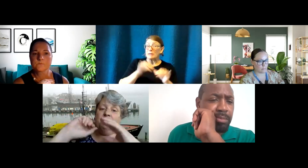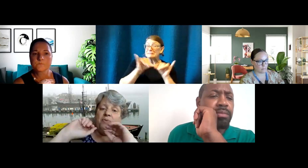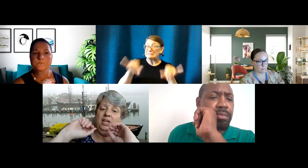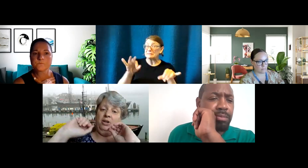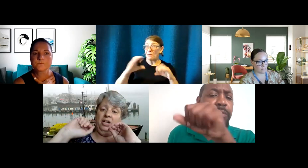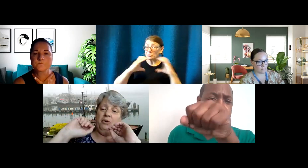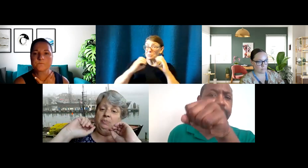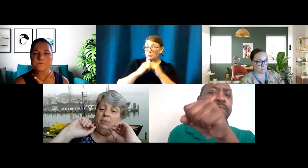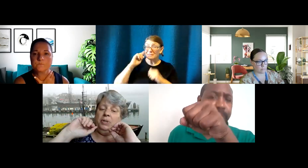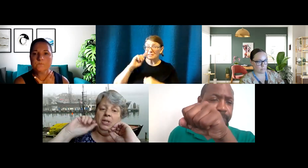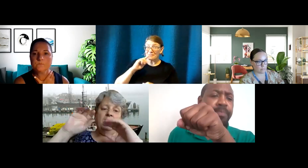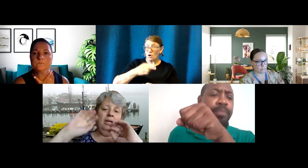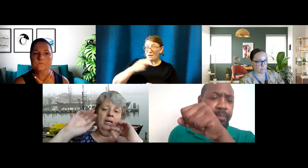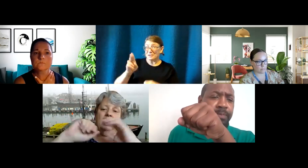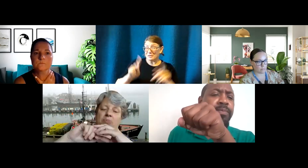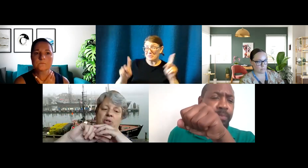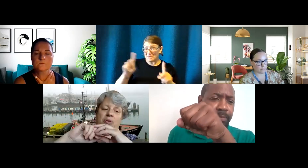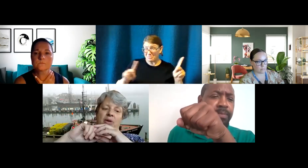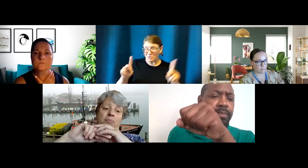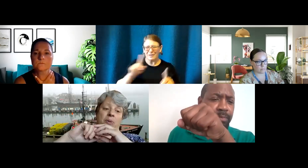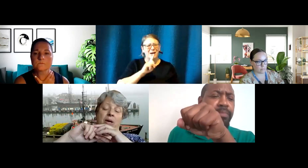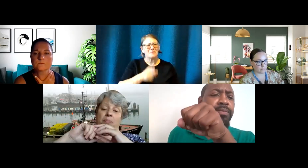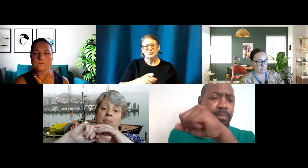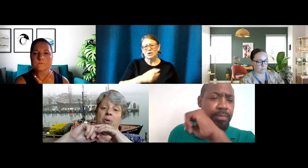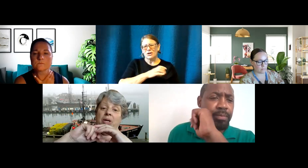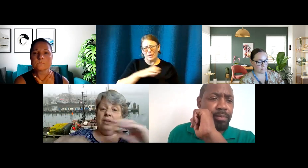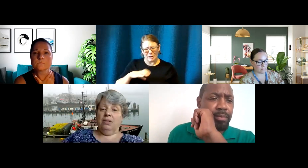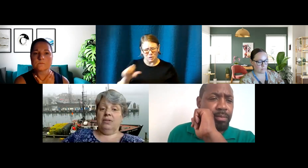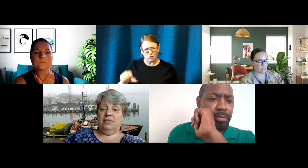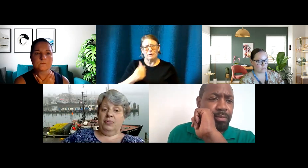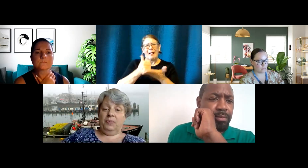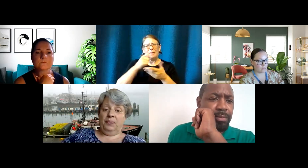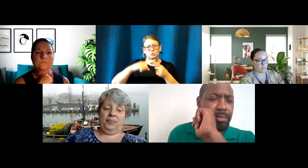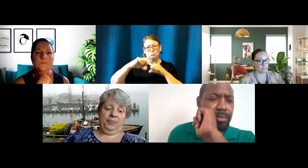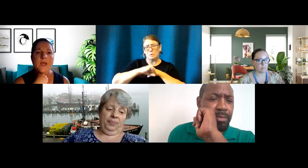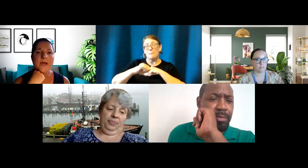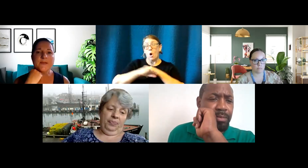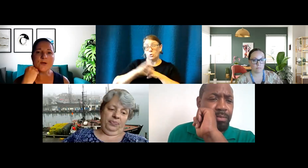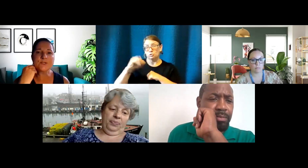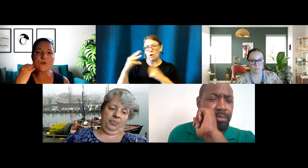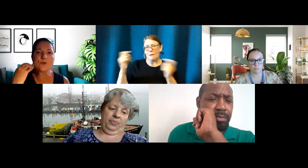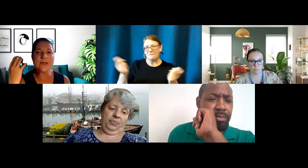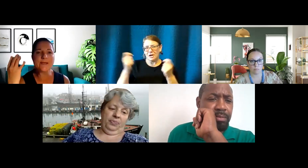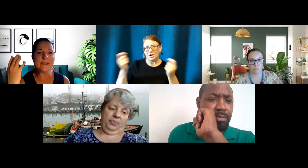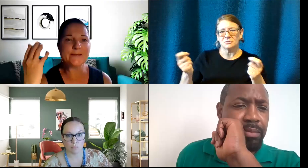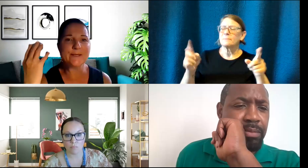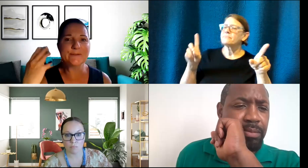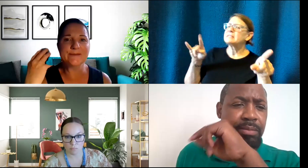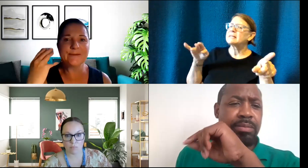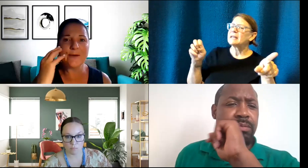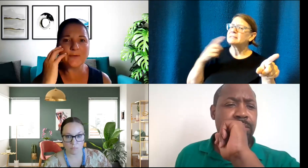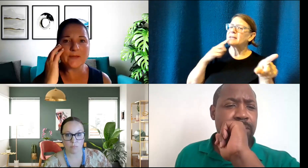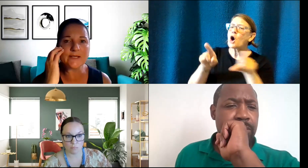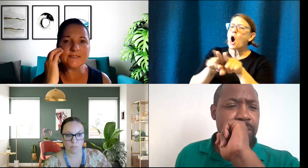deaf and hard of hearing people. And I'm sure they would help promote it. So I think also creating it,